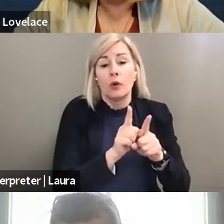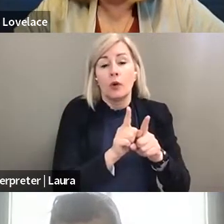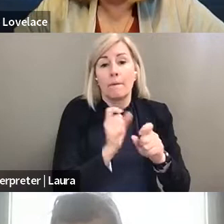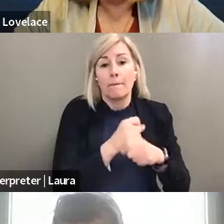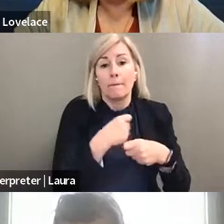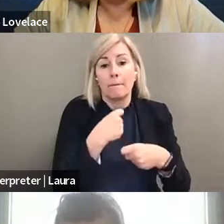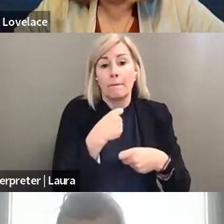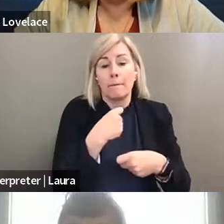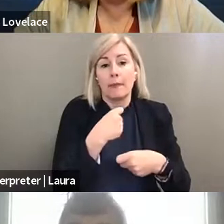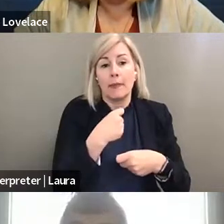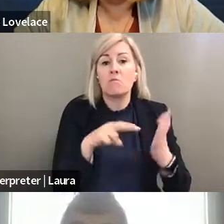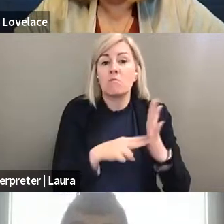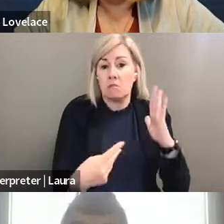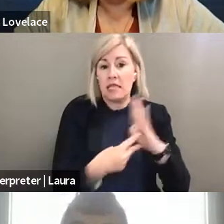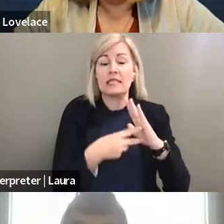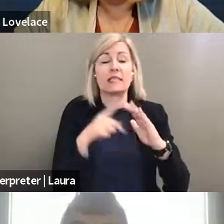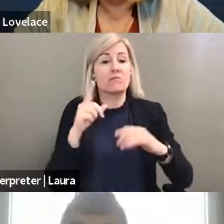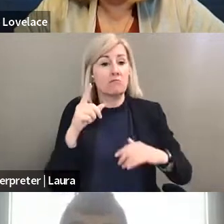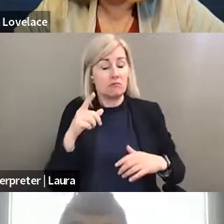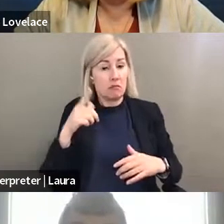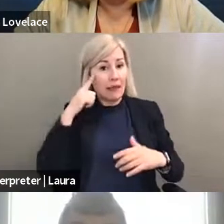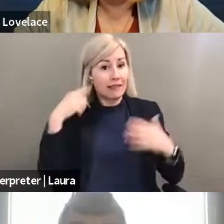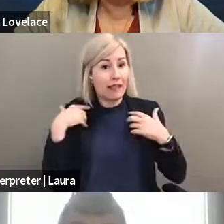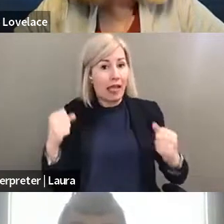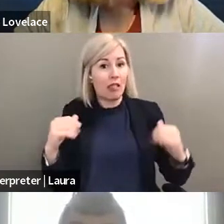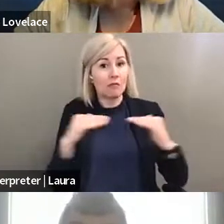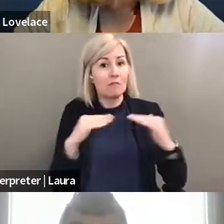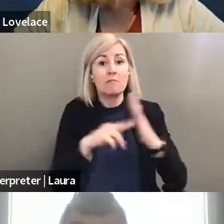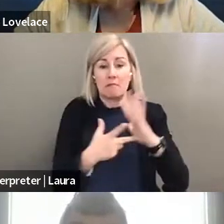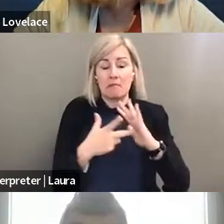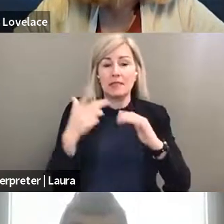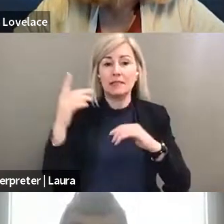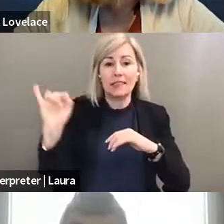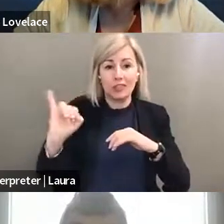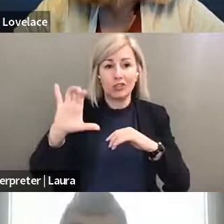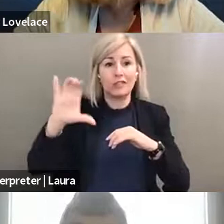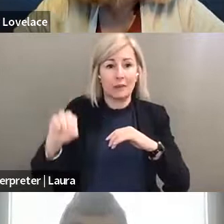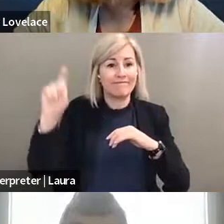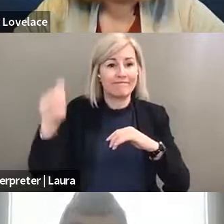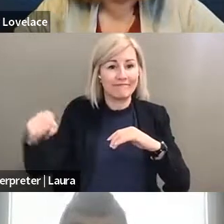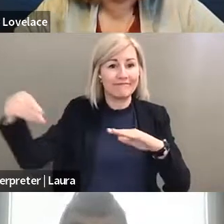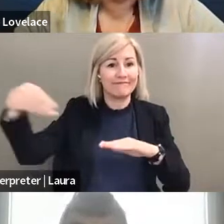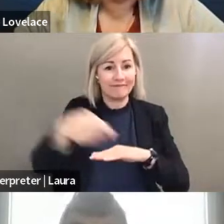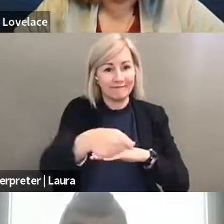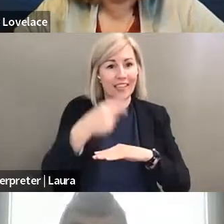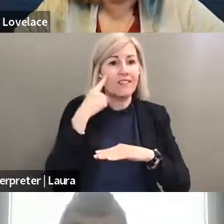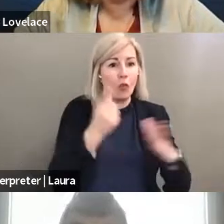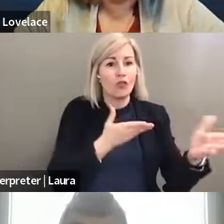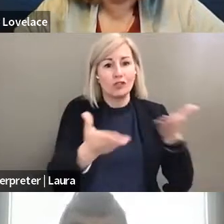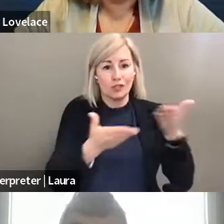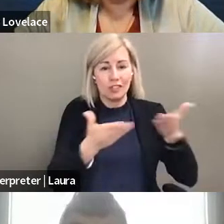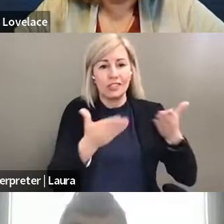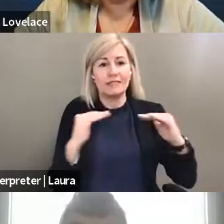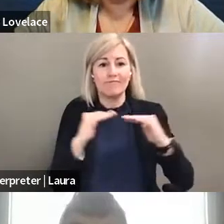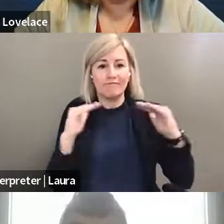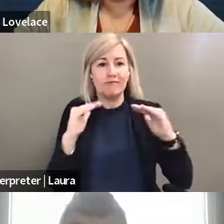subject to mental health parity, which means insurance companies have to pay for the services equal